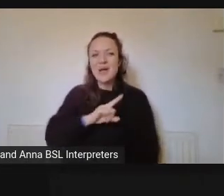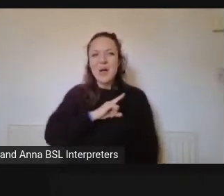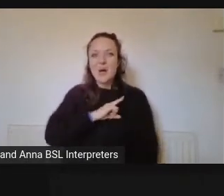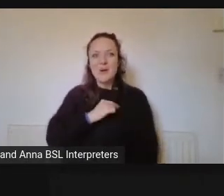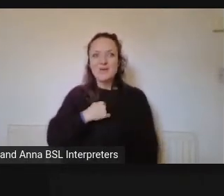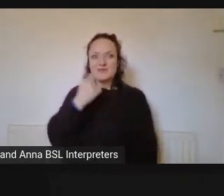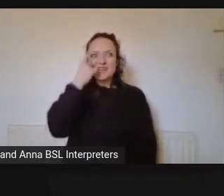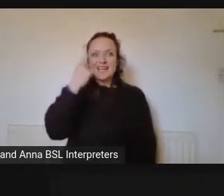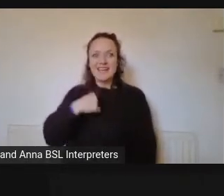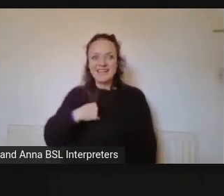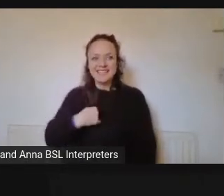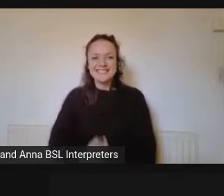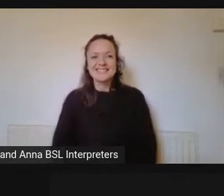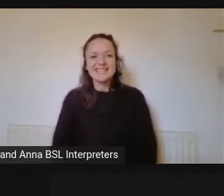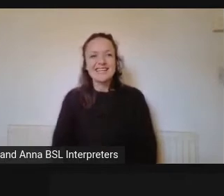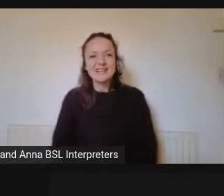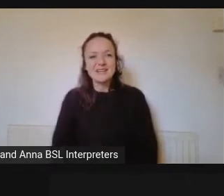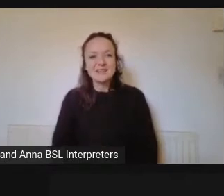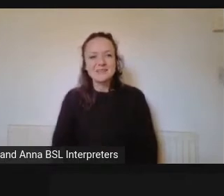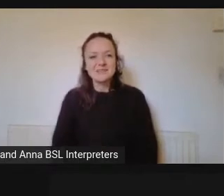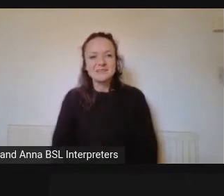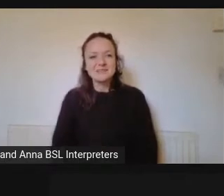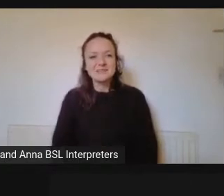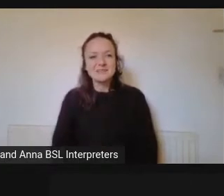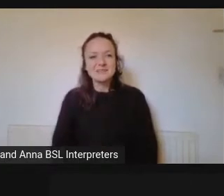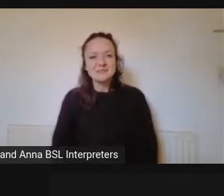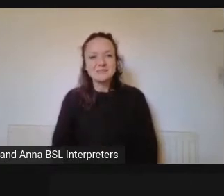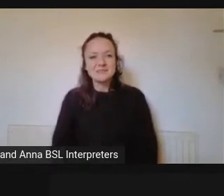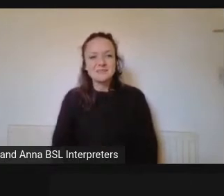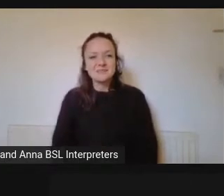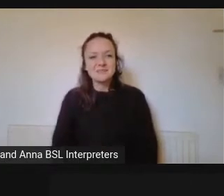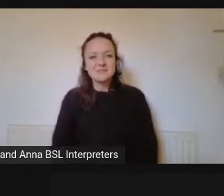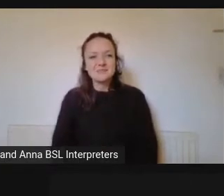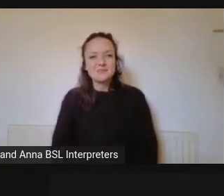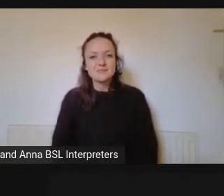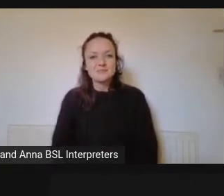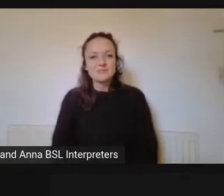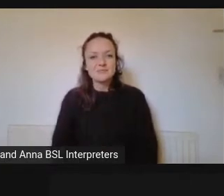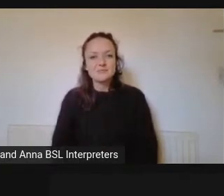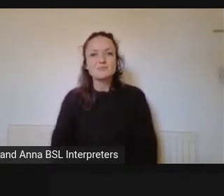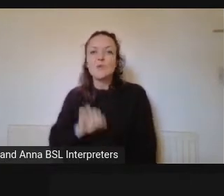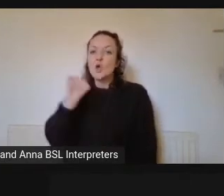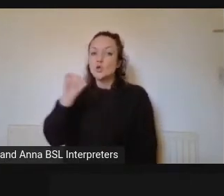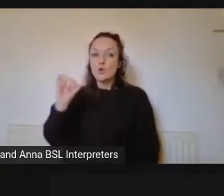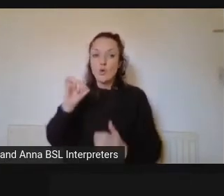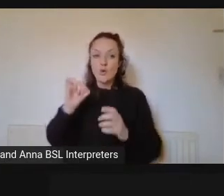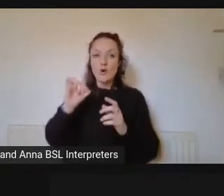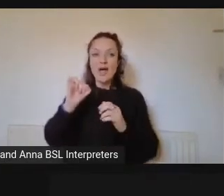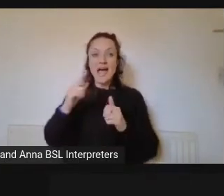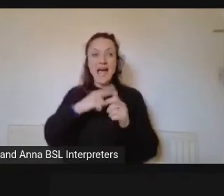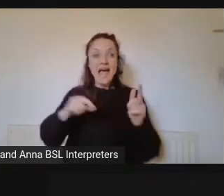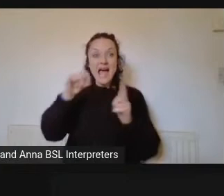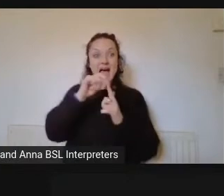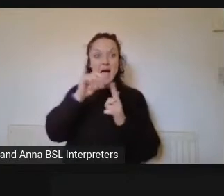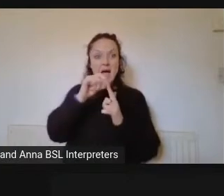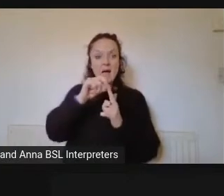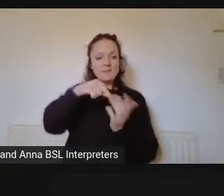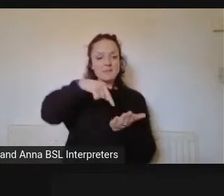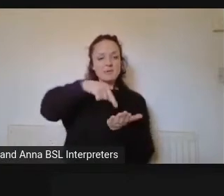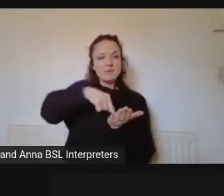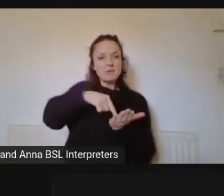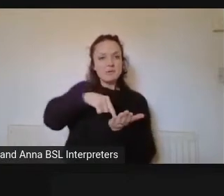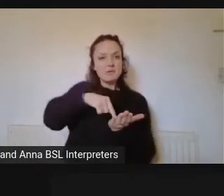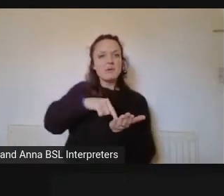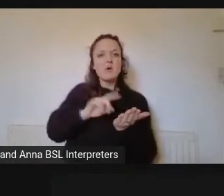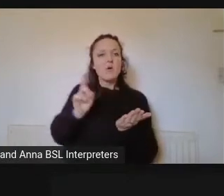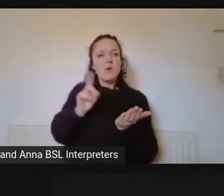know. Yeah. No, that's fine. I was just relating to how your app actually, Vanna, is also looking towards, you know, some of